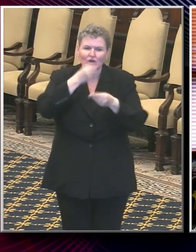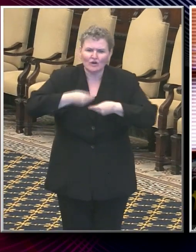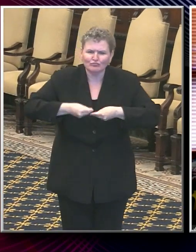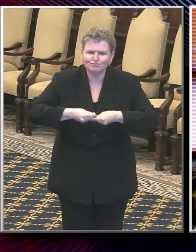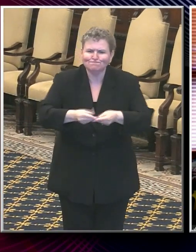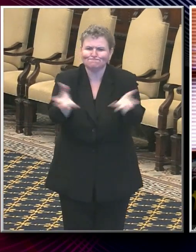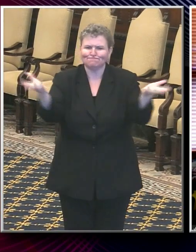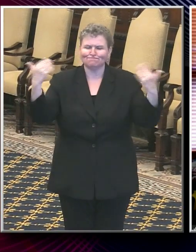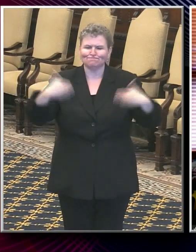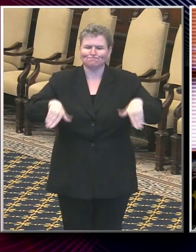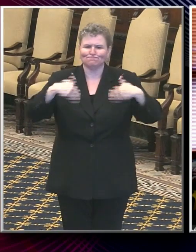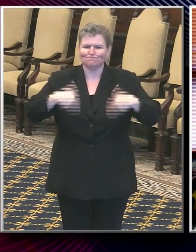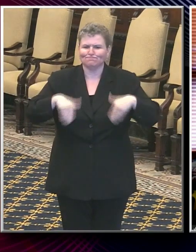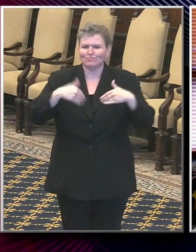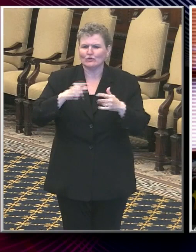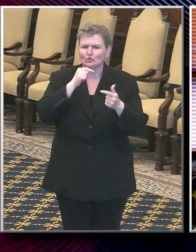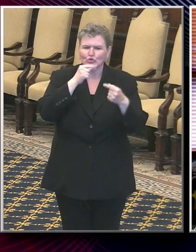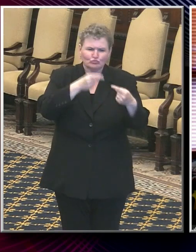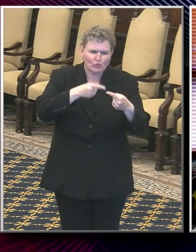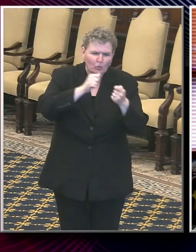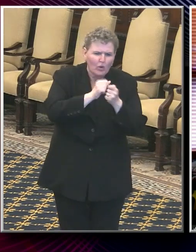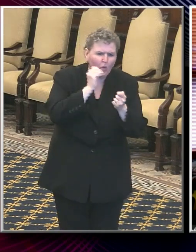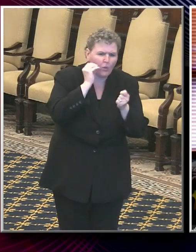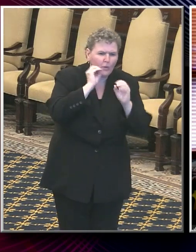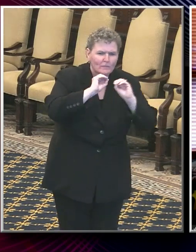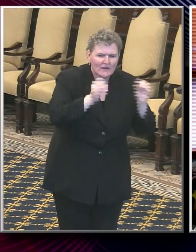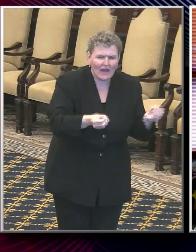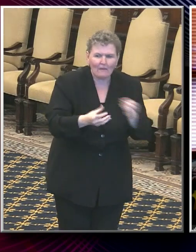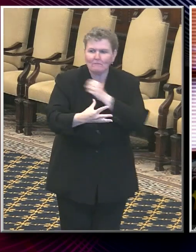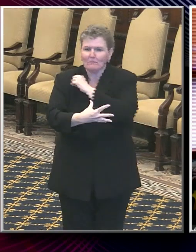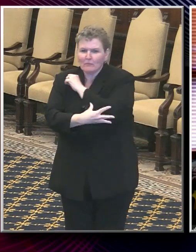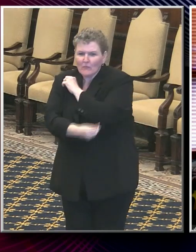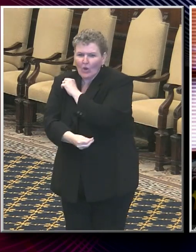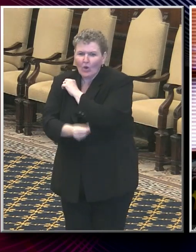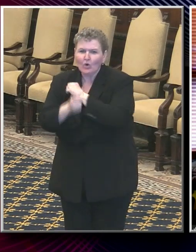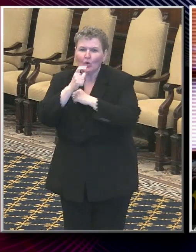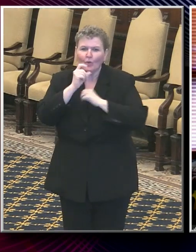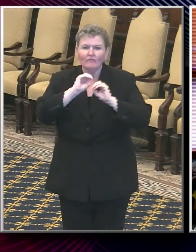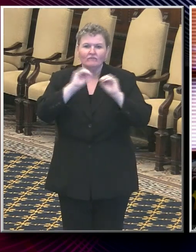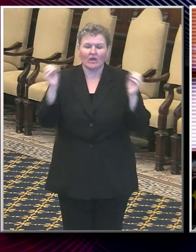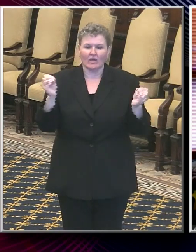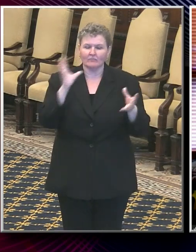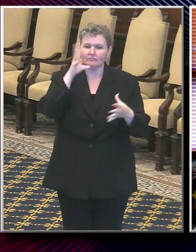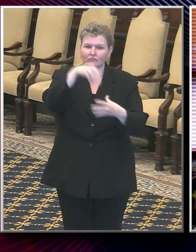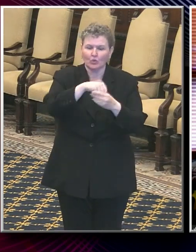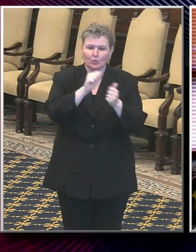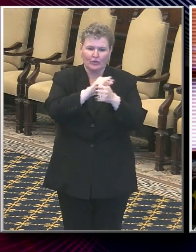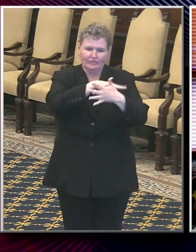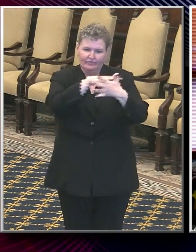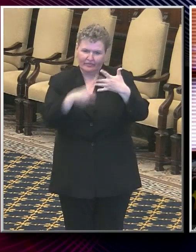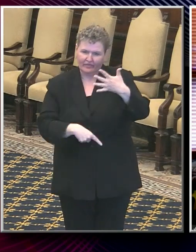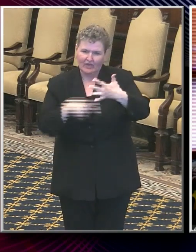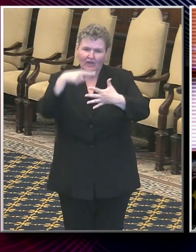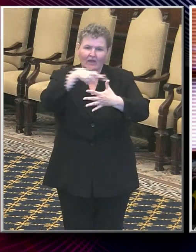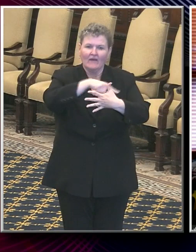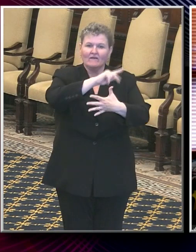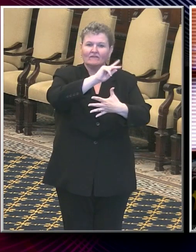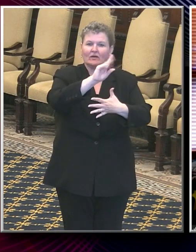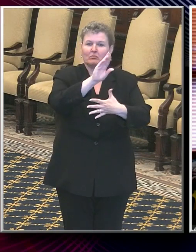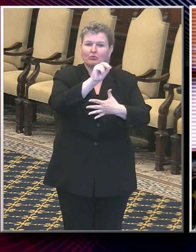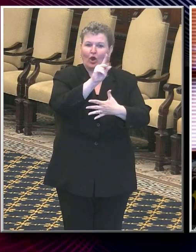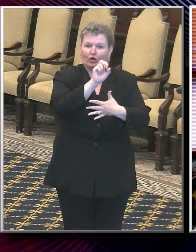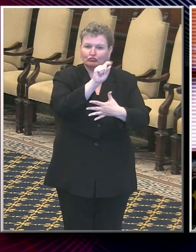who are struggling with homelessness and poverty. Step Up to the Plate is a collaboration among the city, Broad Street Ministry, Project